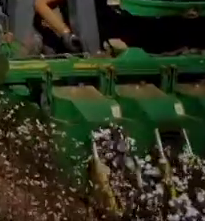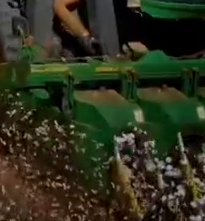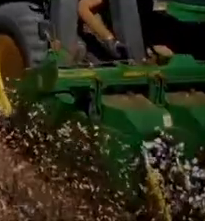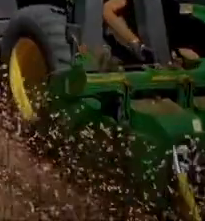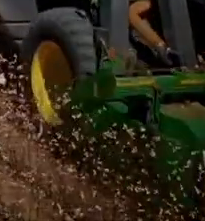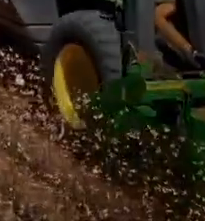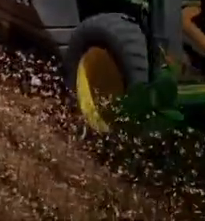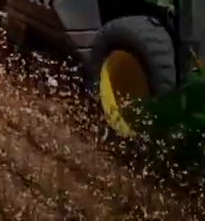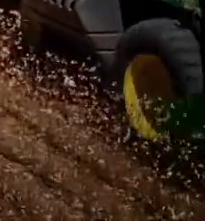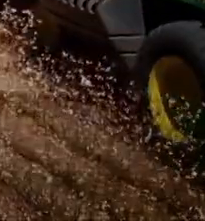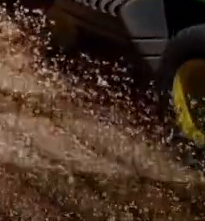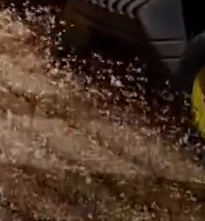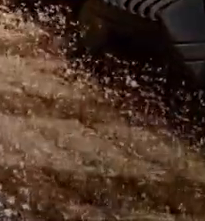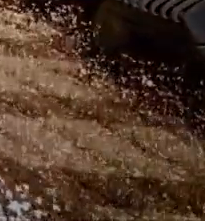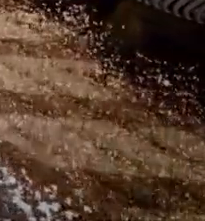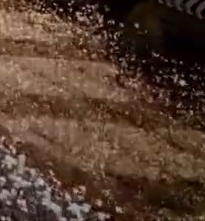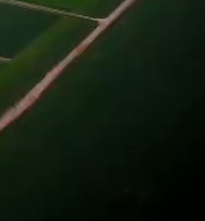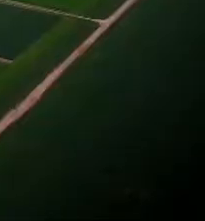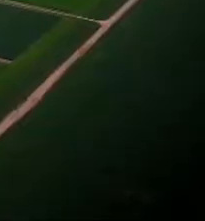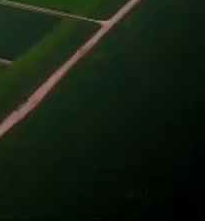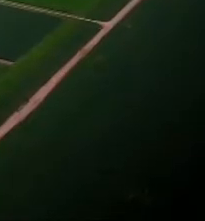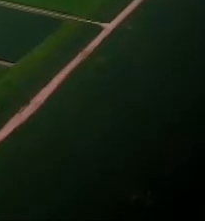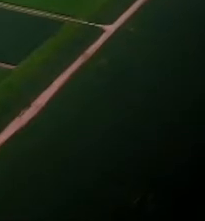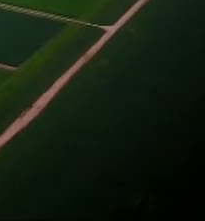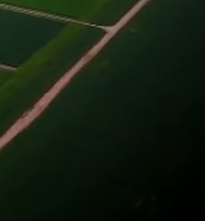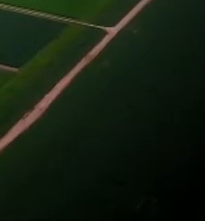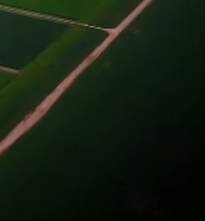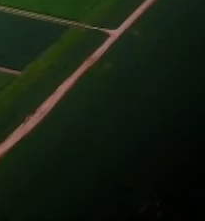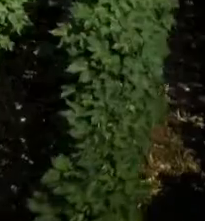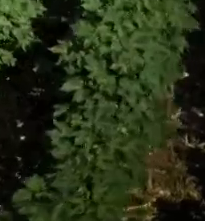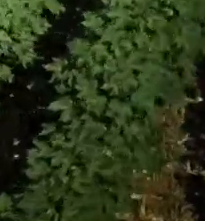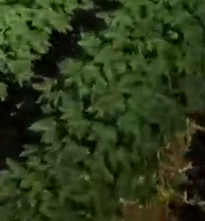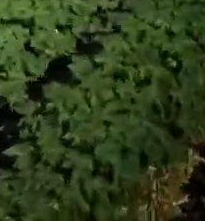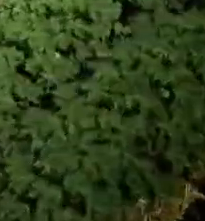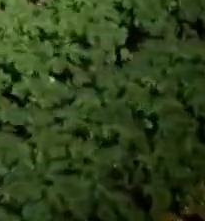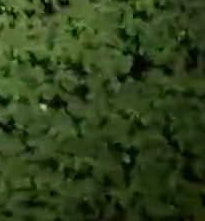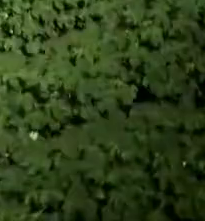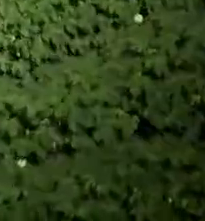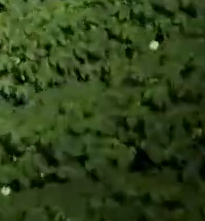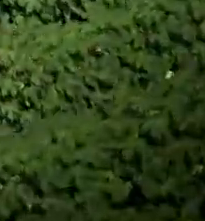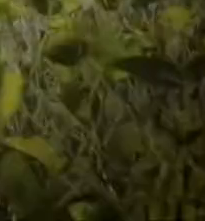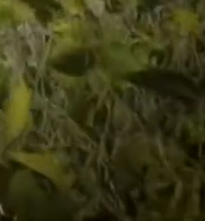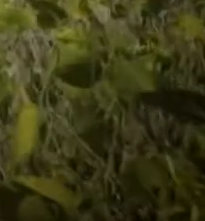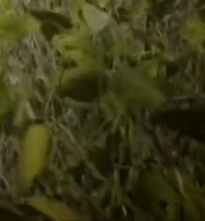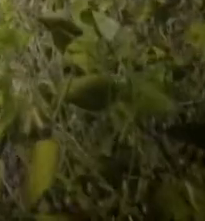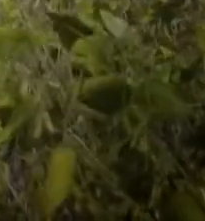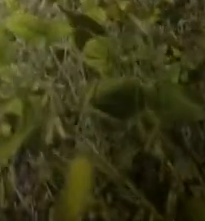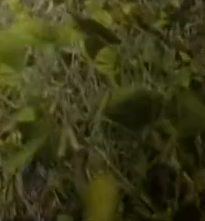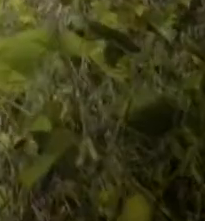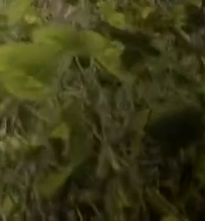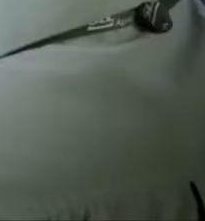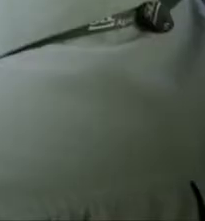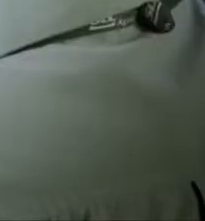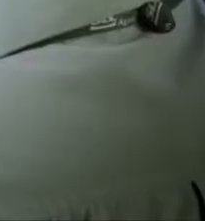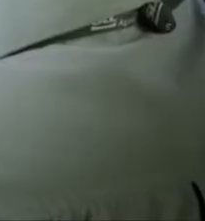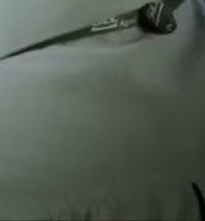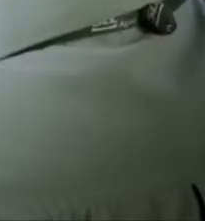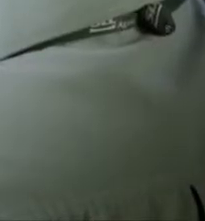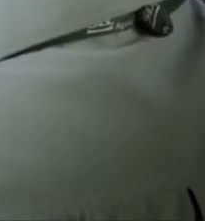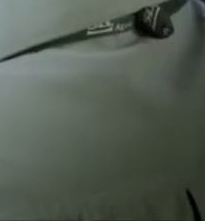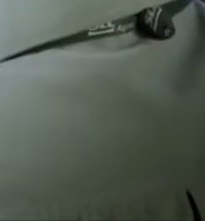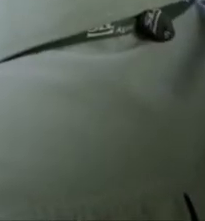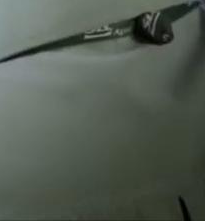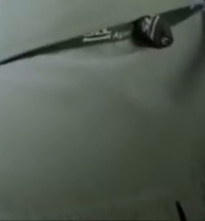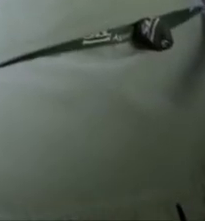Management at SLC Agrícola is efficient in production planning, and it's supported by extensive